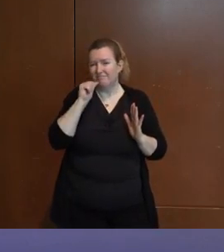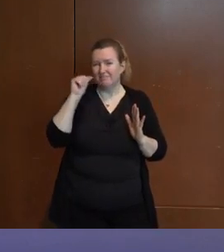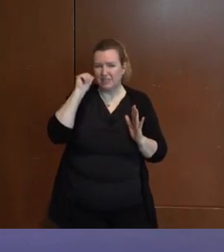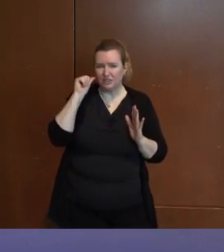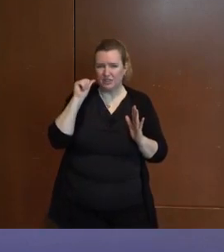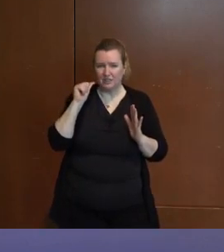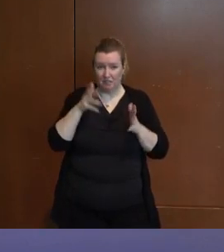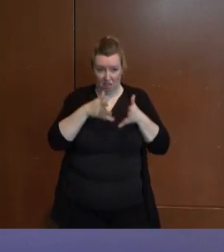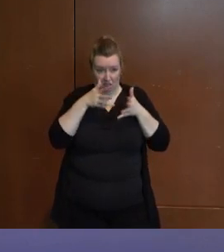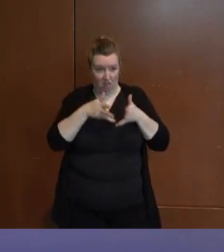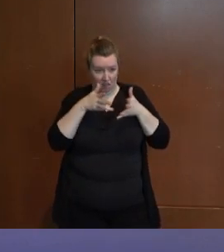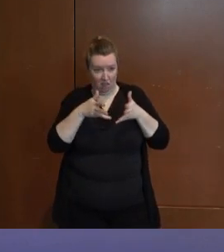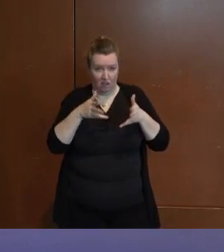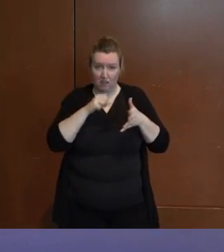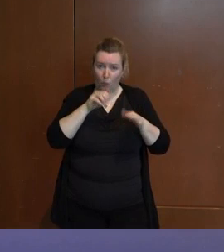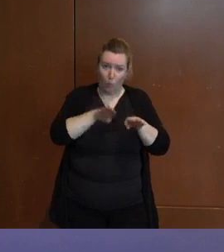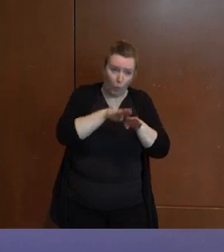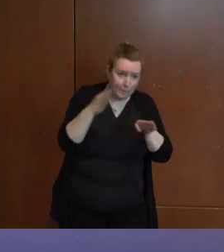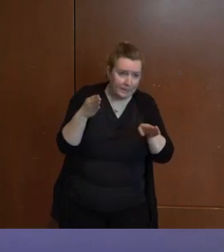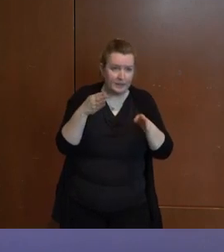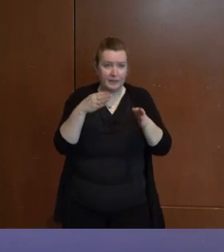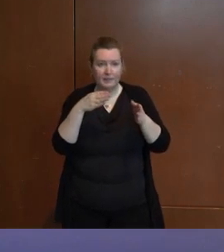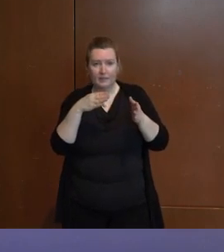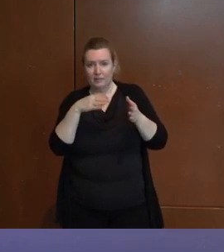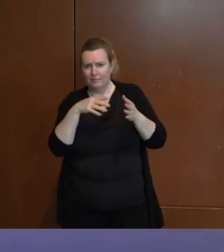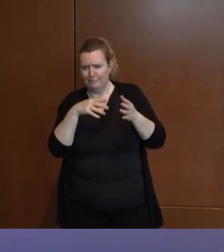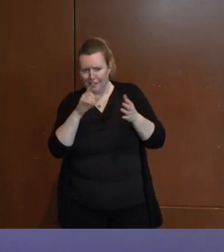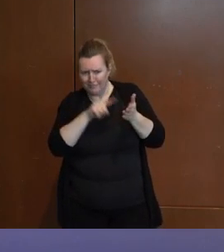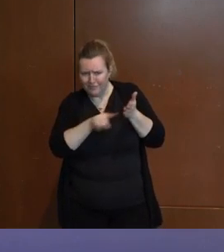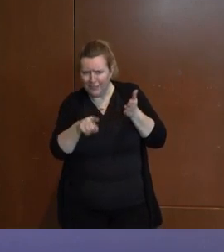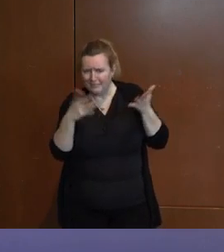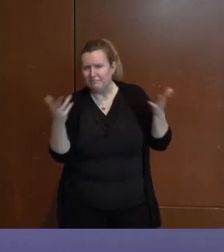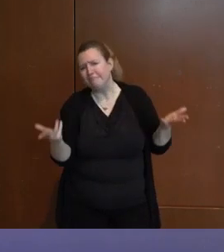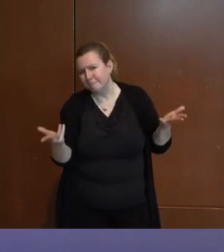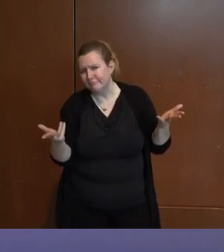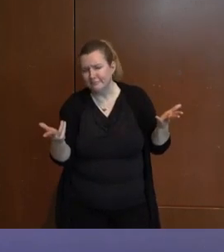the candidates essentially have less time to file challenges.